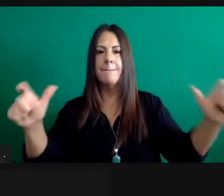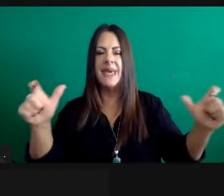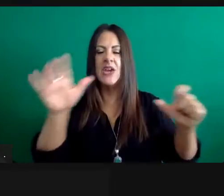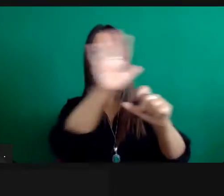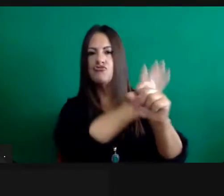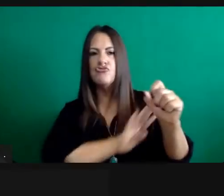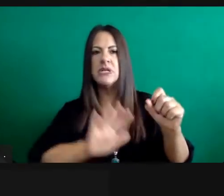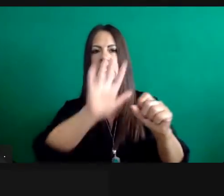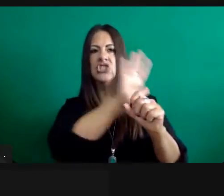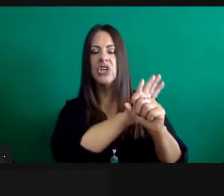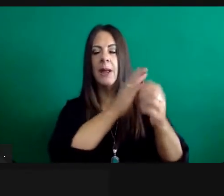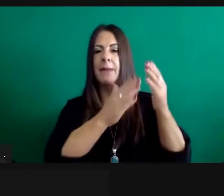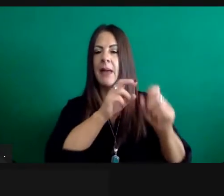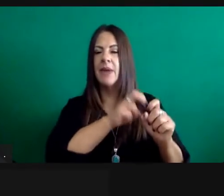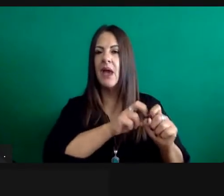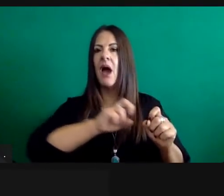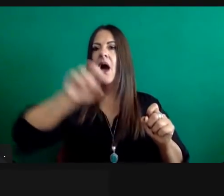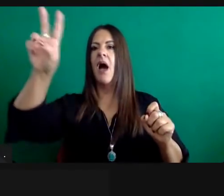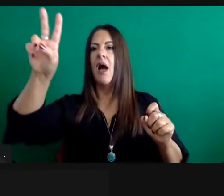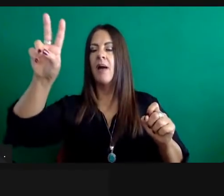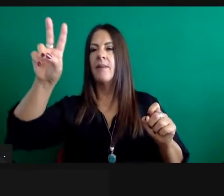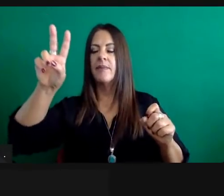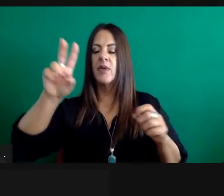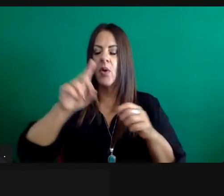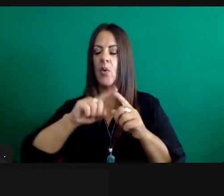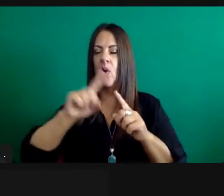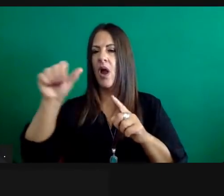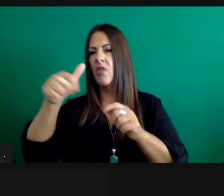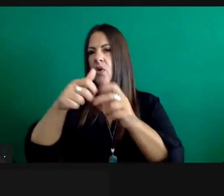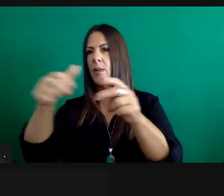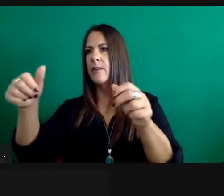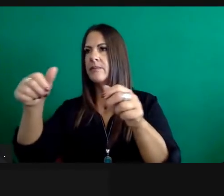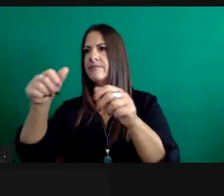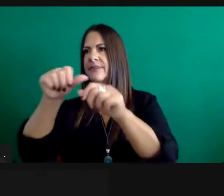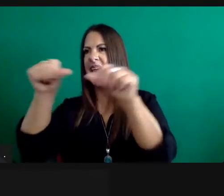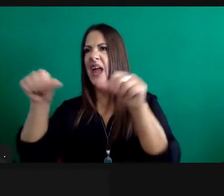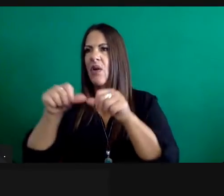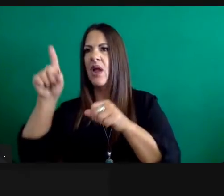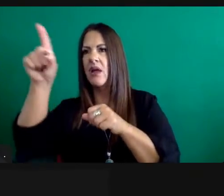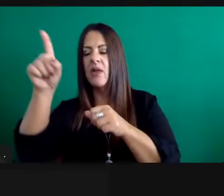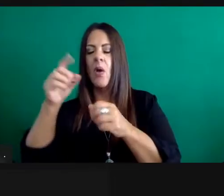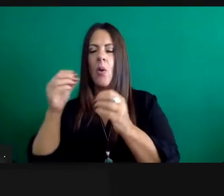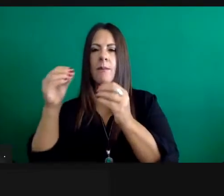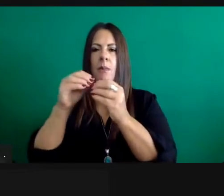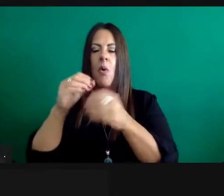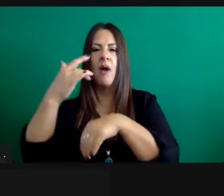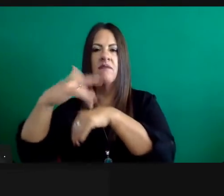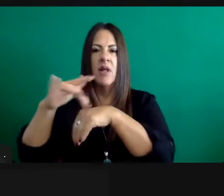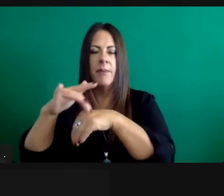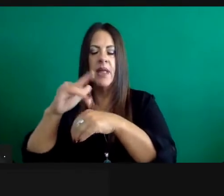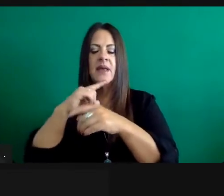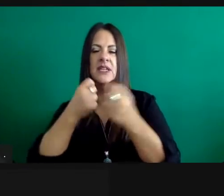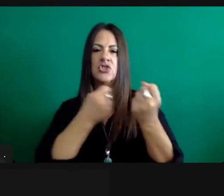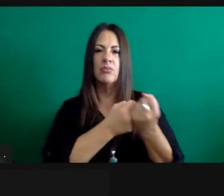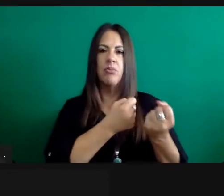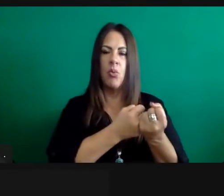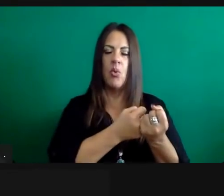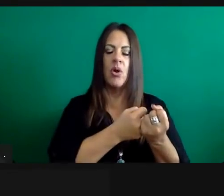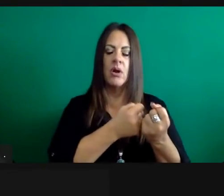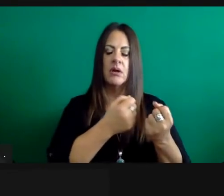region to those areas in the region where the resources exist. We've created the ones that we